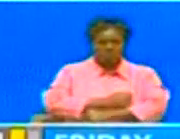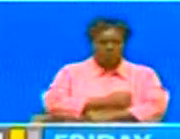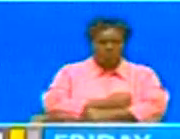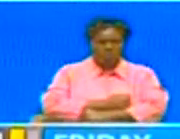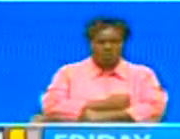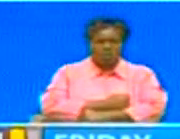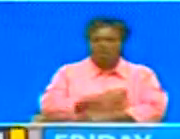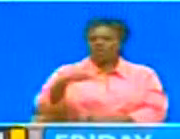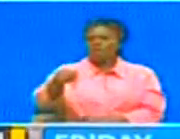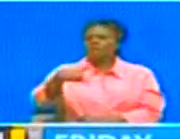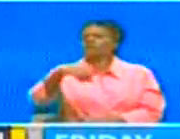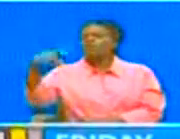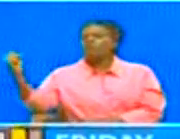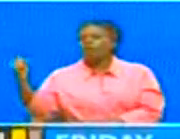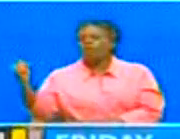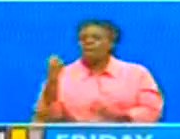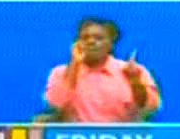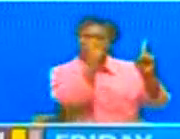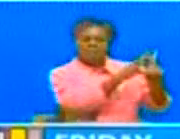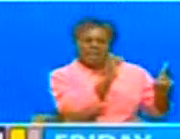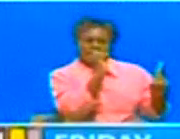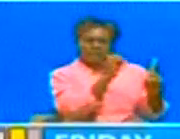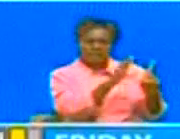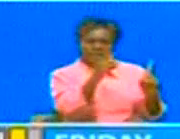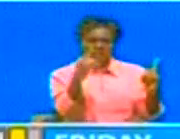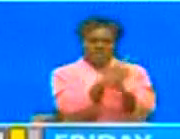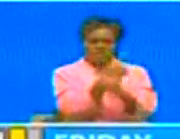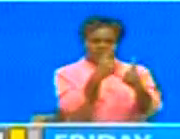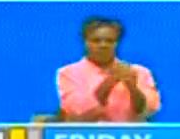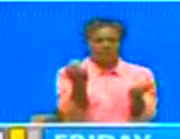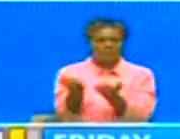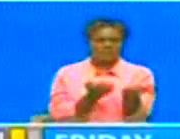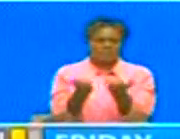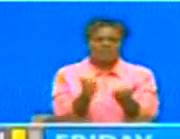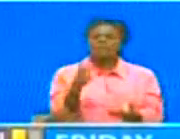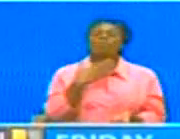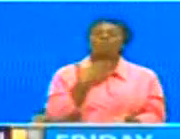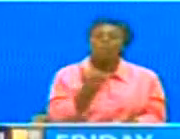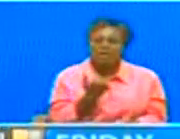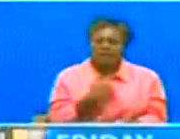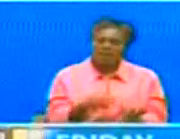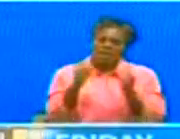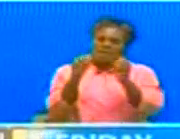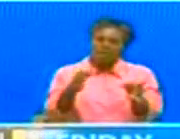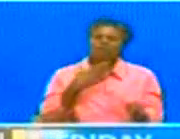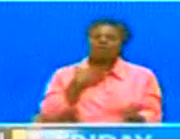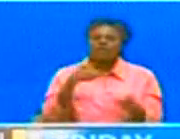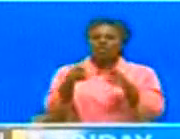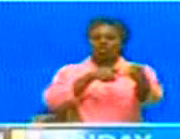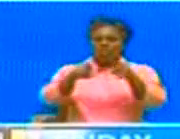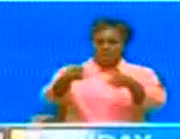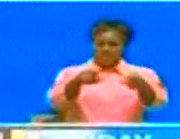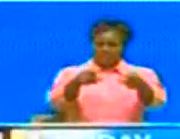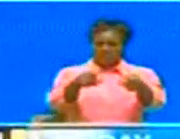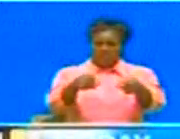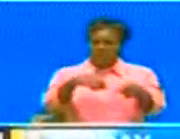where we take them and mentor them on type of businesses they want to be in. If they want to be in tourism,